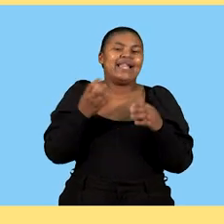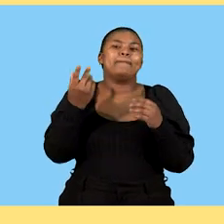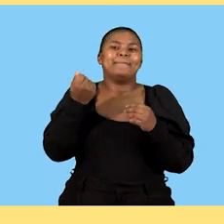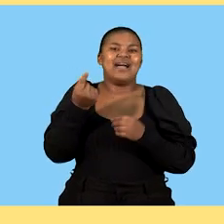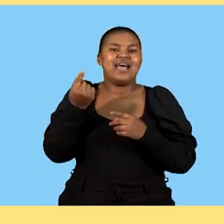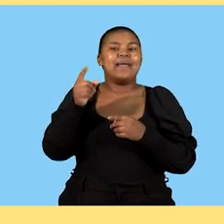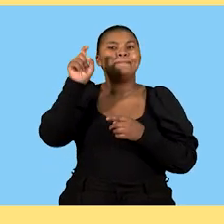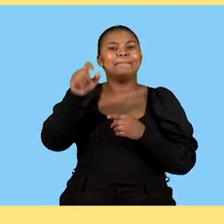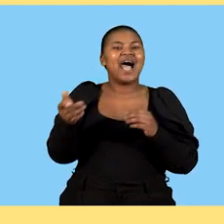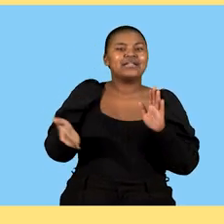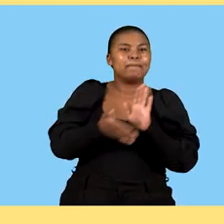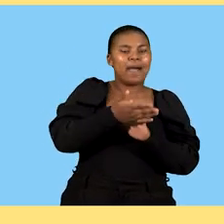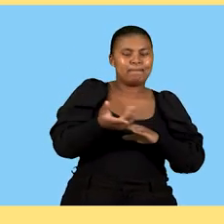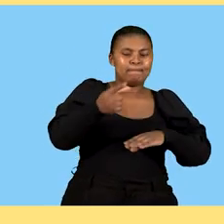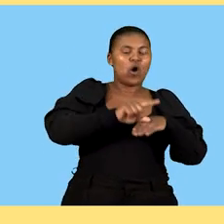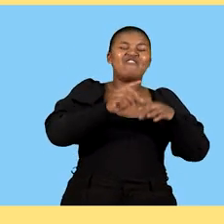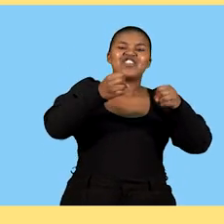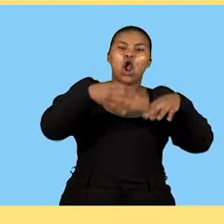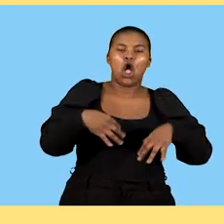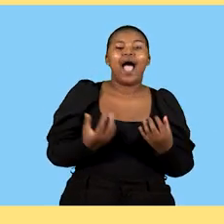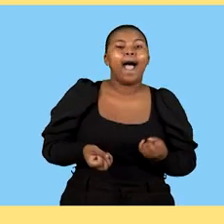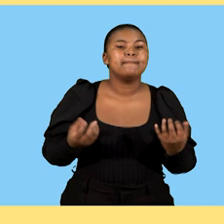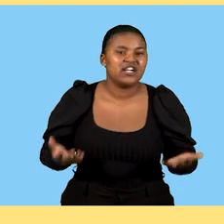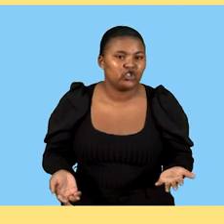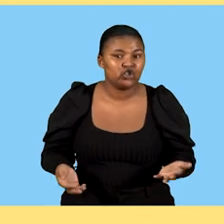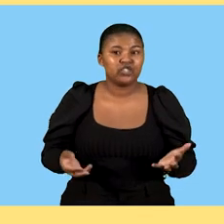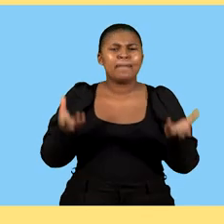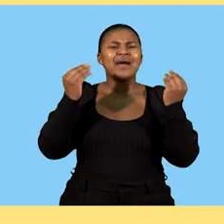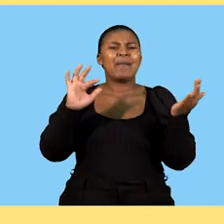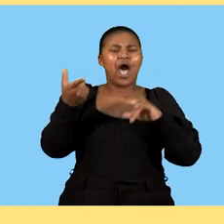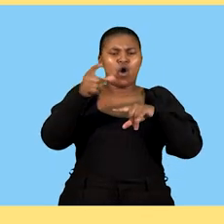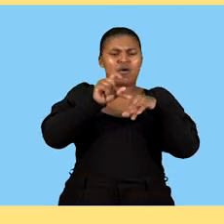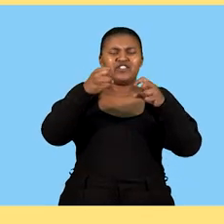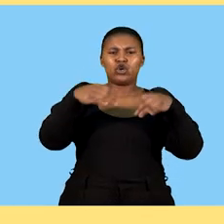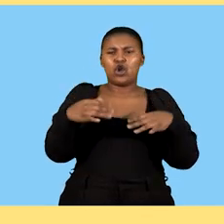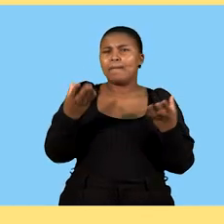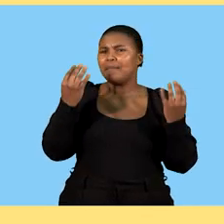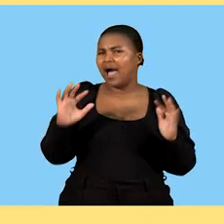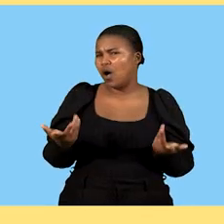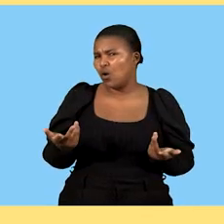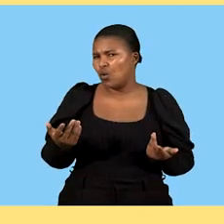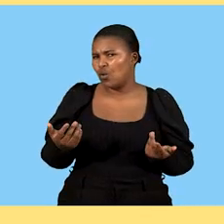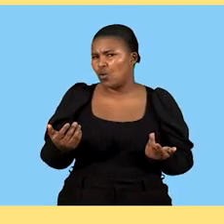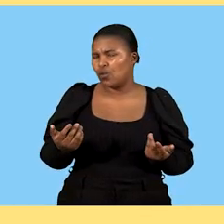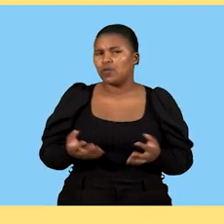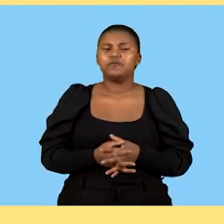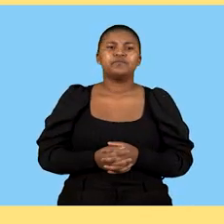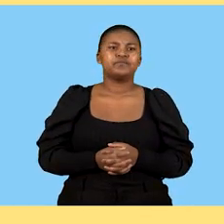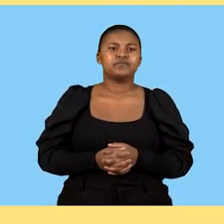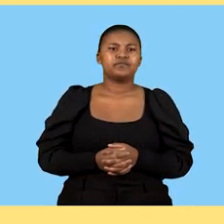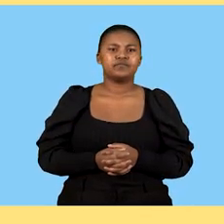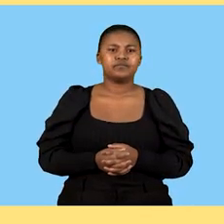which is 1,490. And then I'll now say